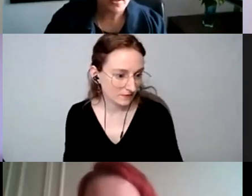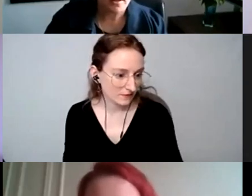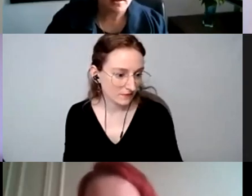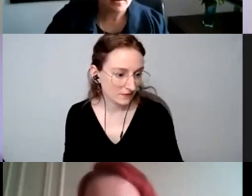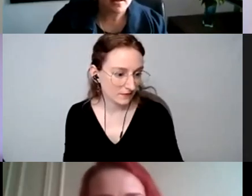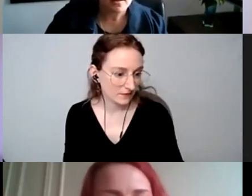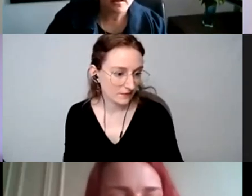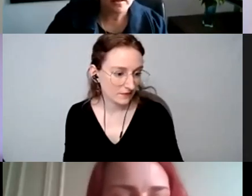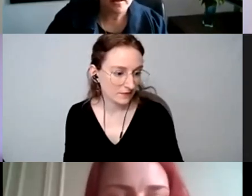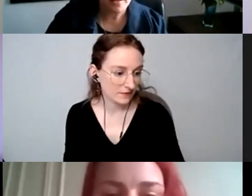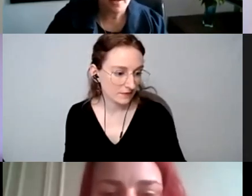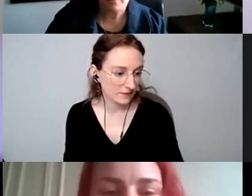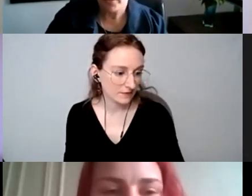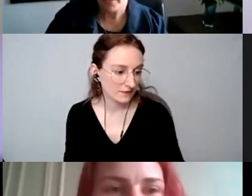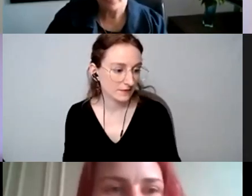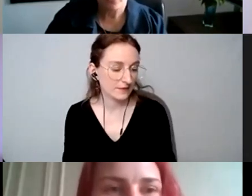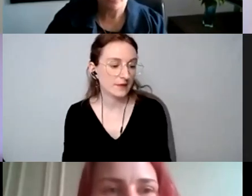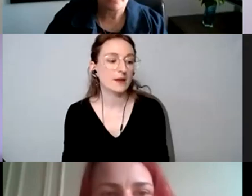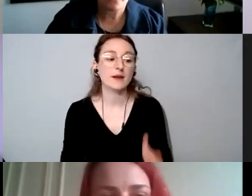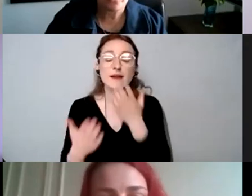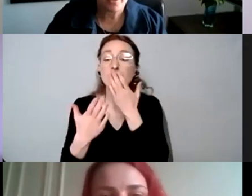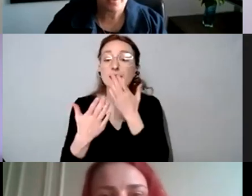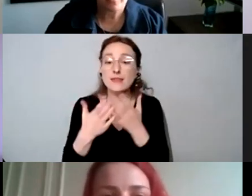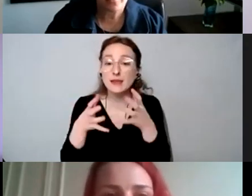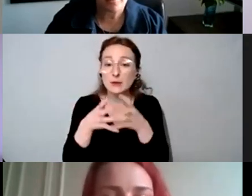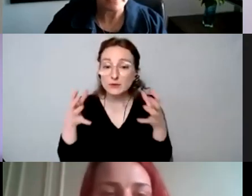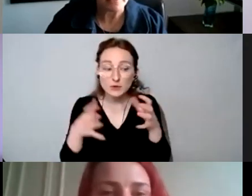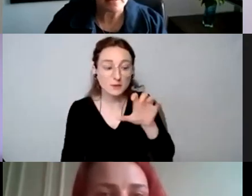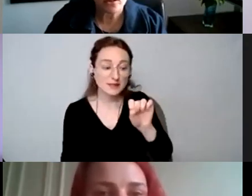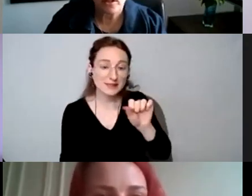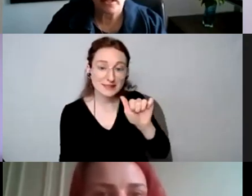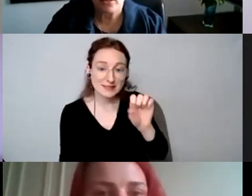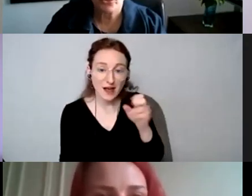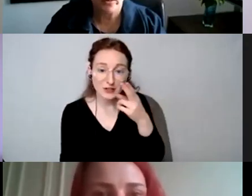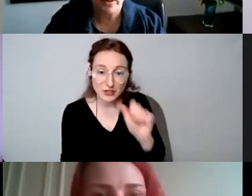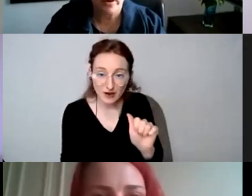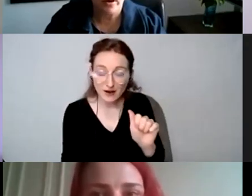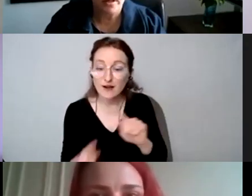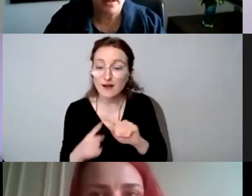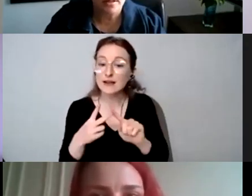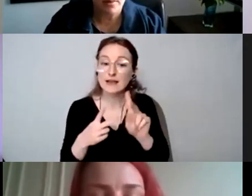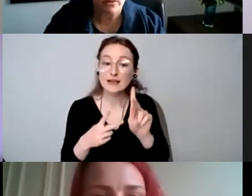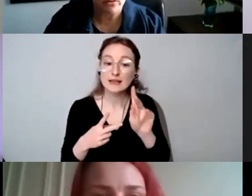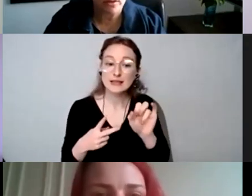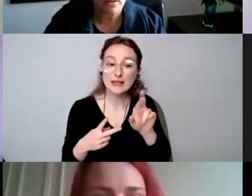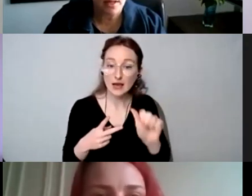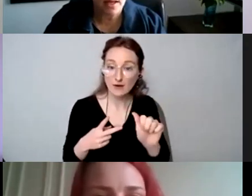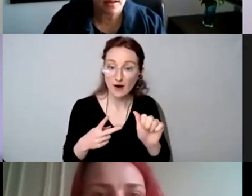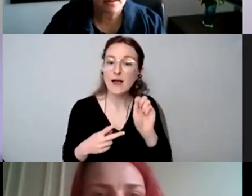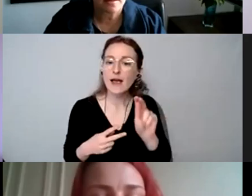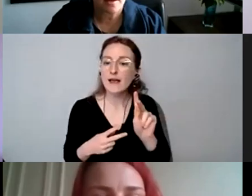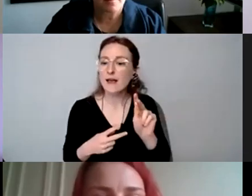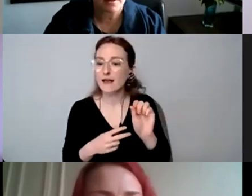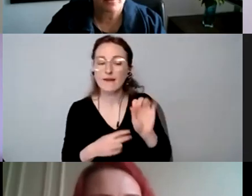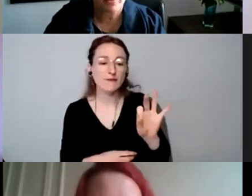Sasha and Kira. And I would ask you if you have links you'd like to share with our audience about Yulia's